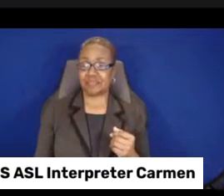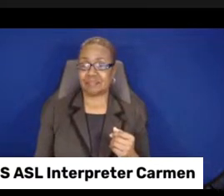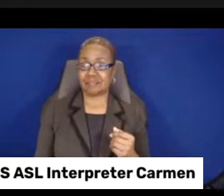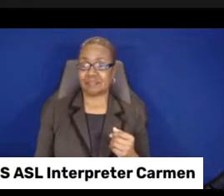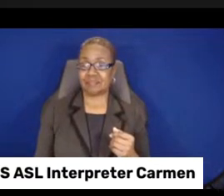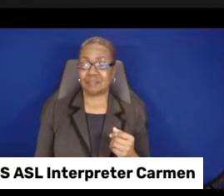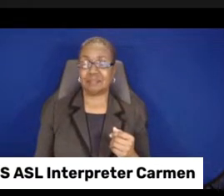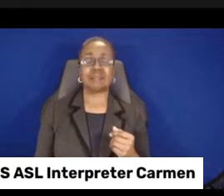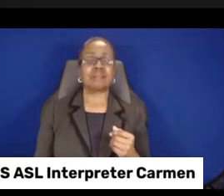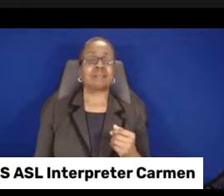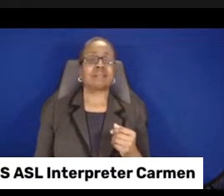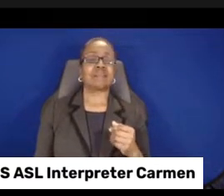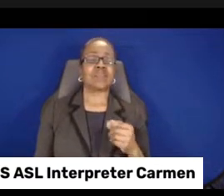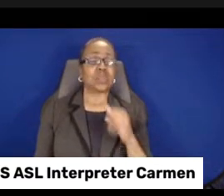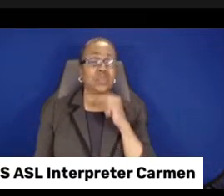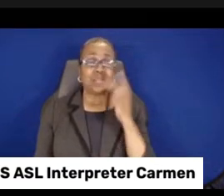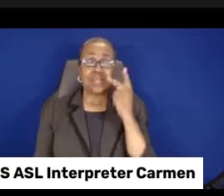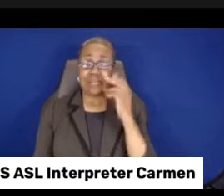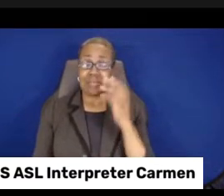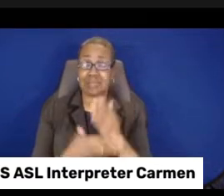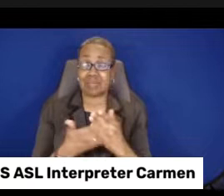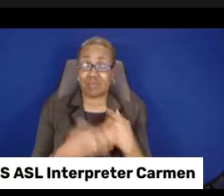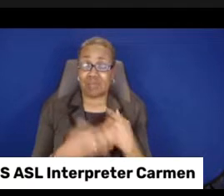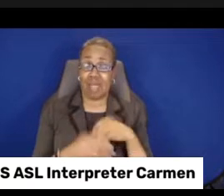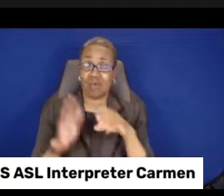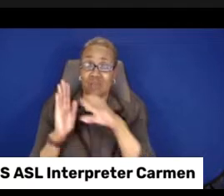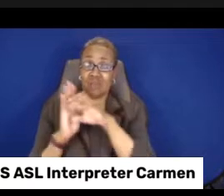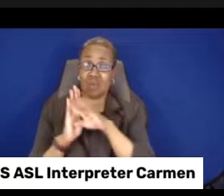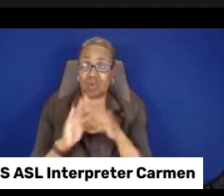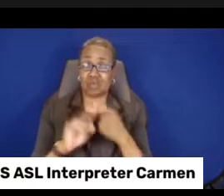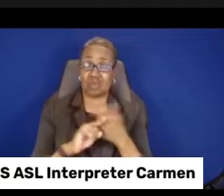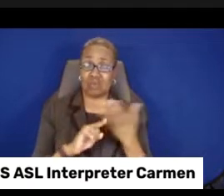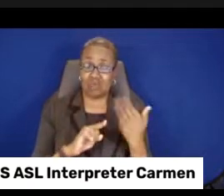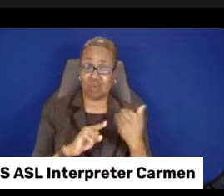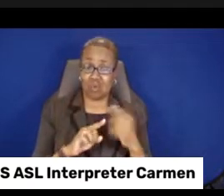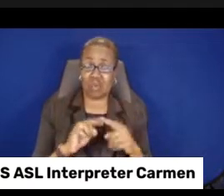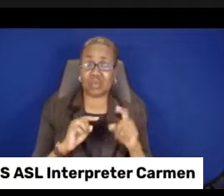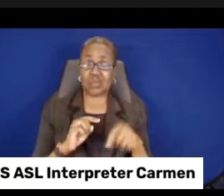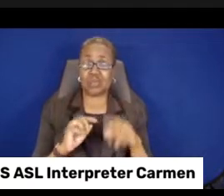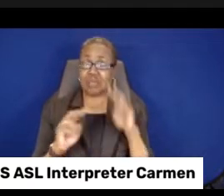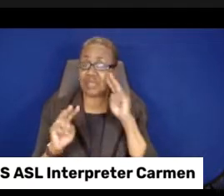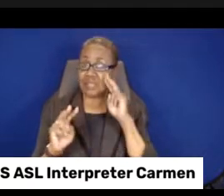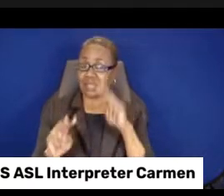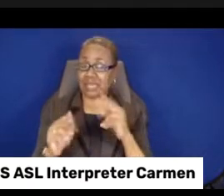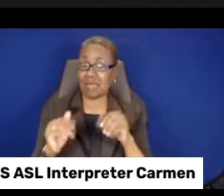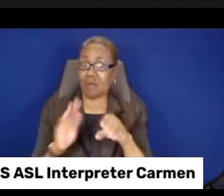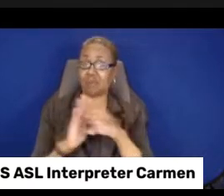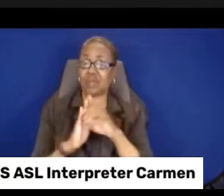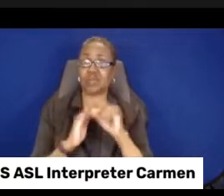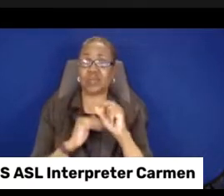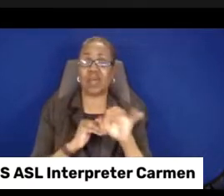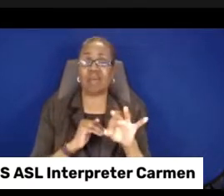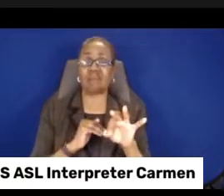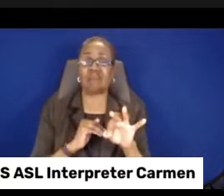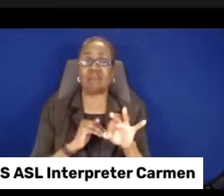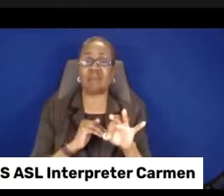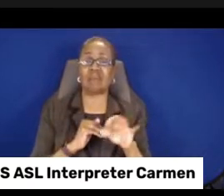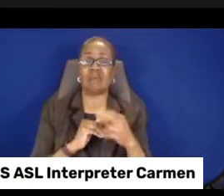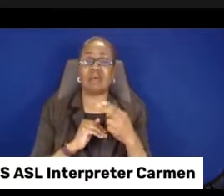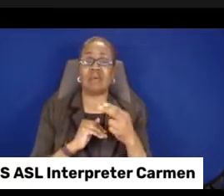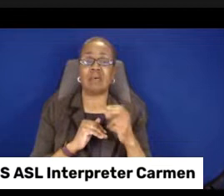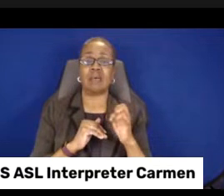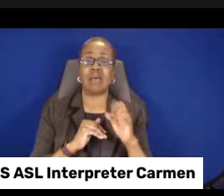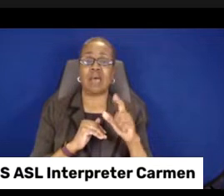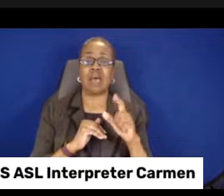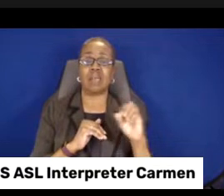anyway, you didn't see some of our photos, but you should be looking at a picture of Hello Howard.